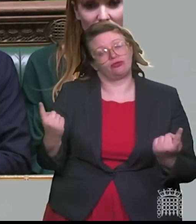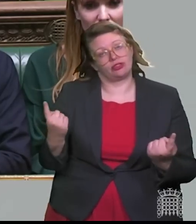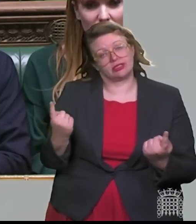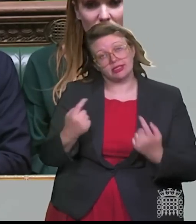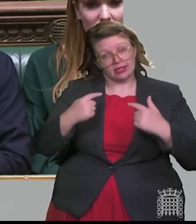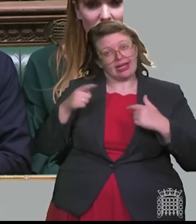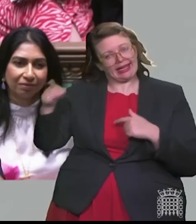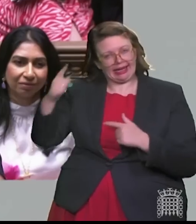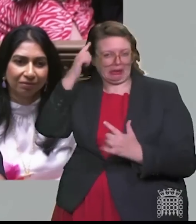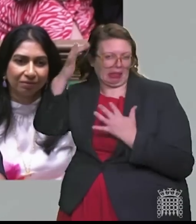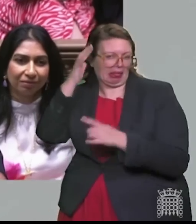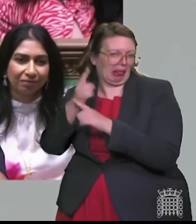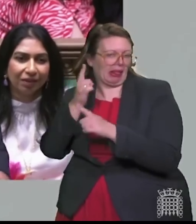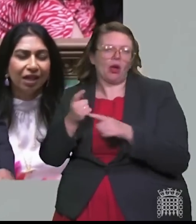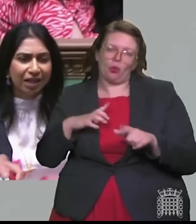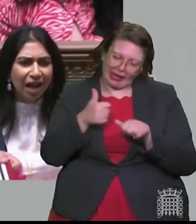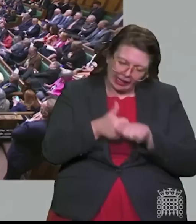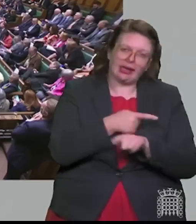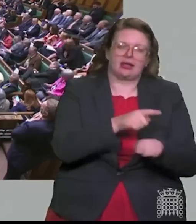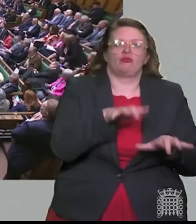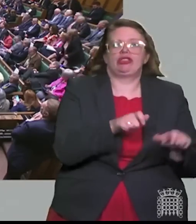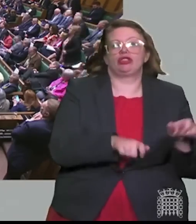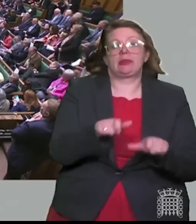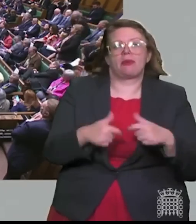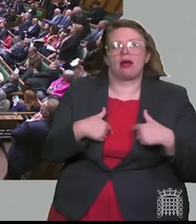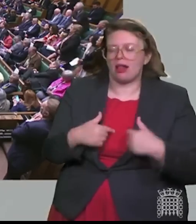on the politics, we're working for the British people.